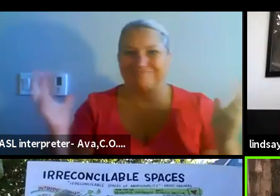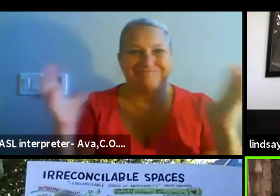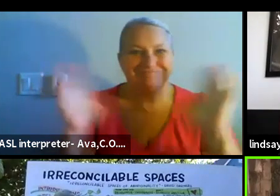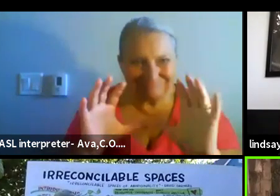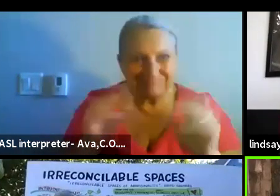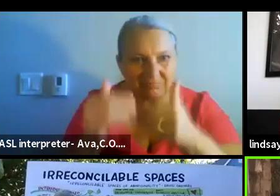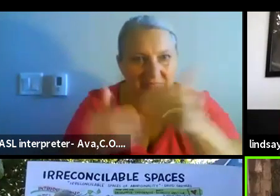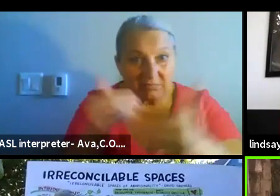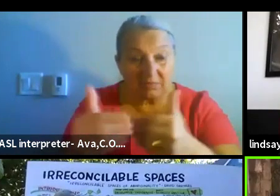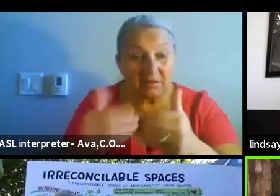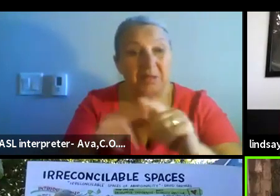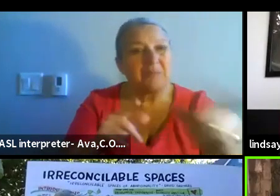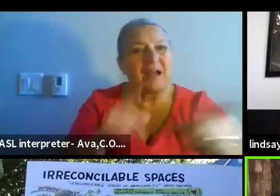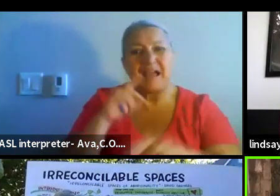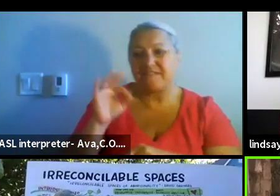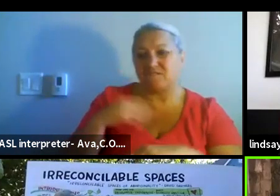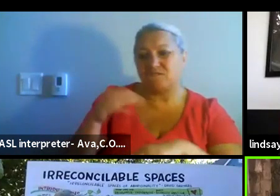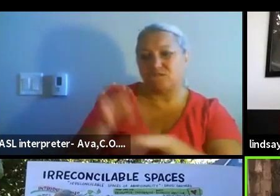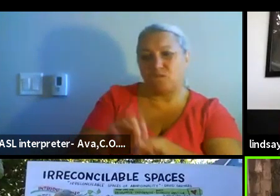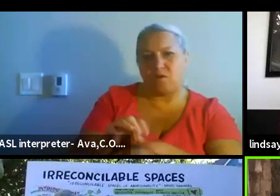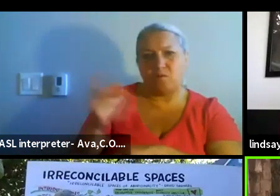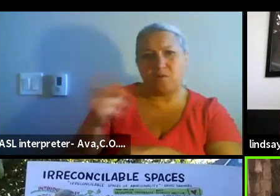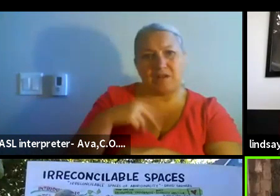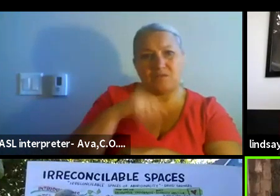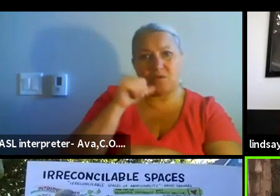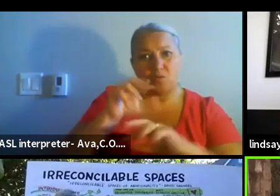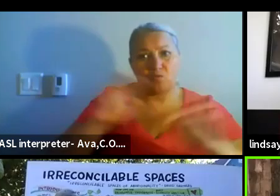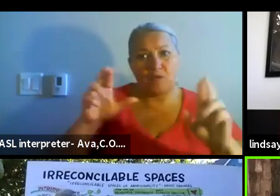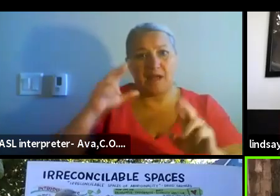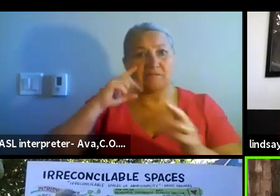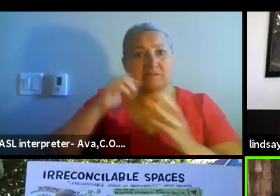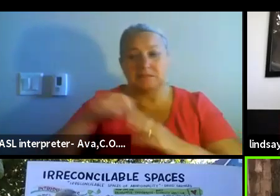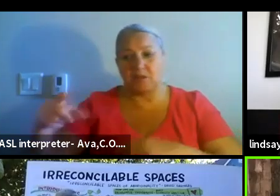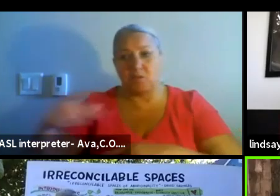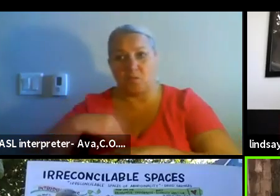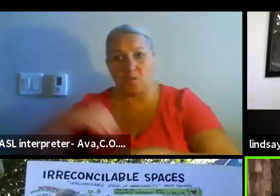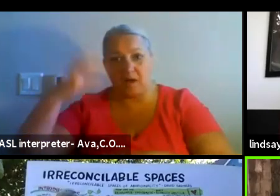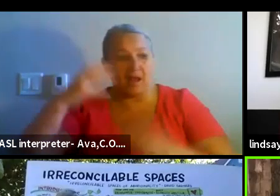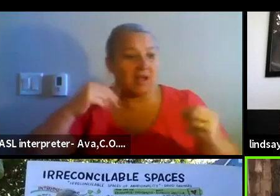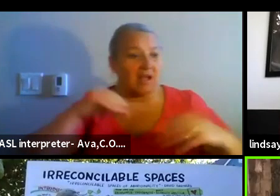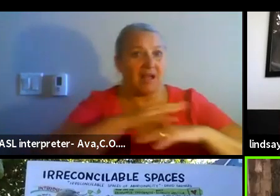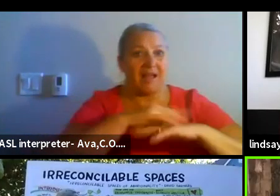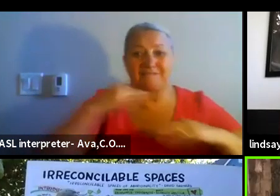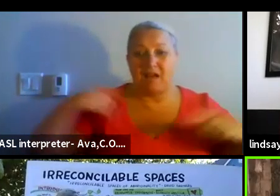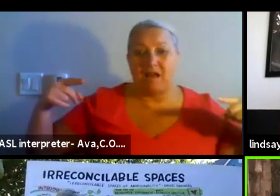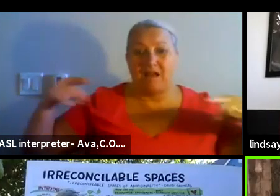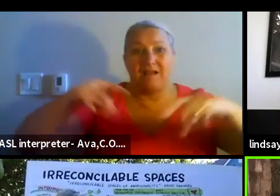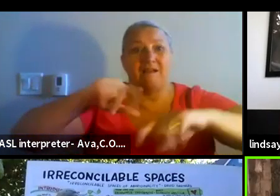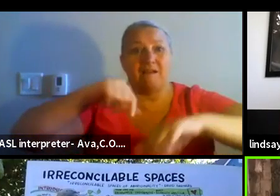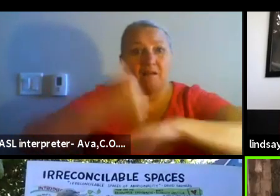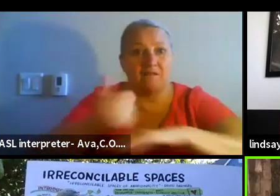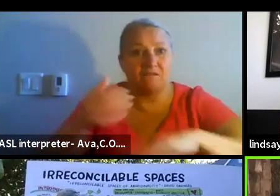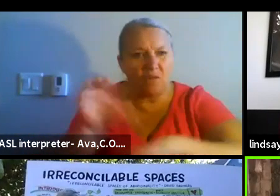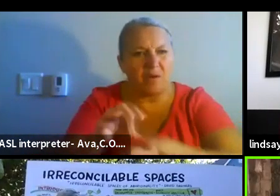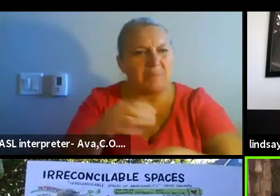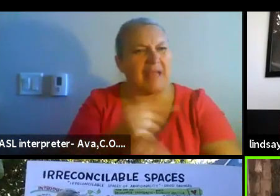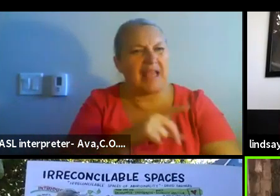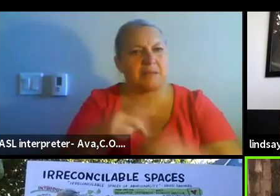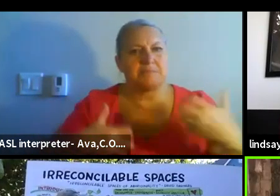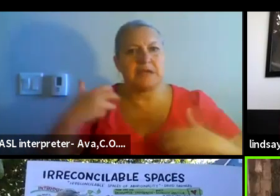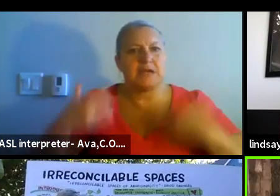enforcing a premature togetherness, I could either be courting dysfunction and microaggression, or a politely false